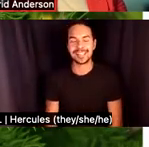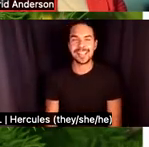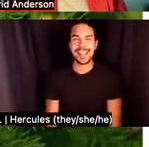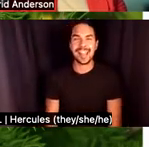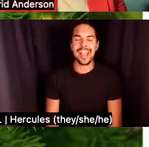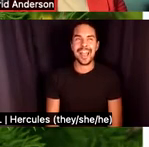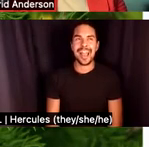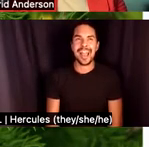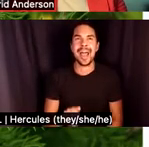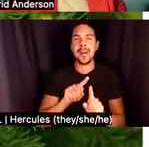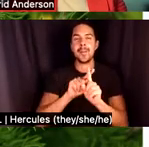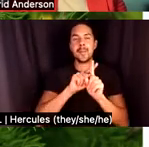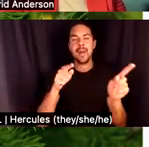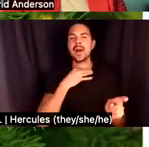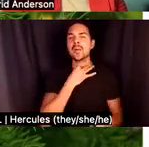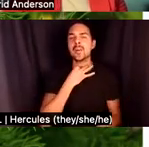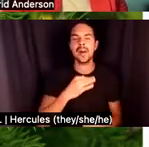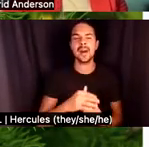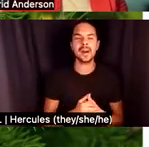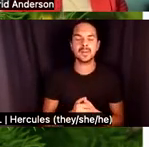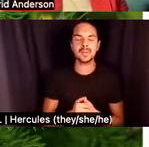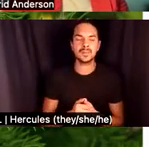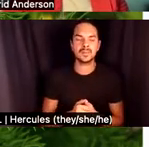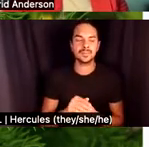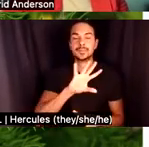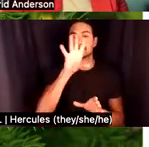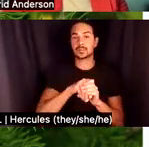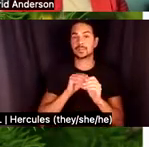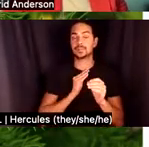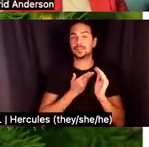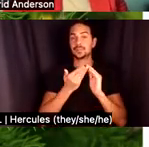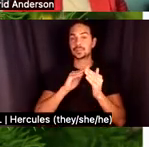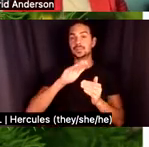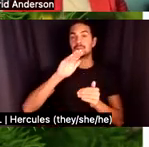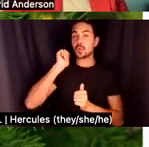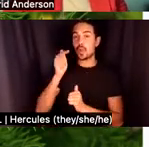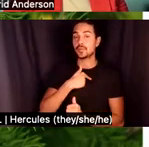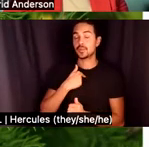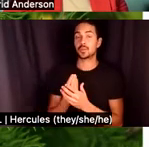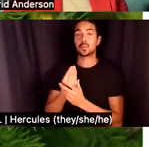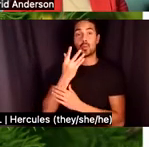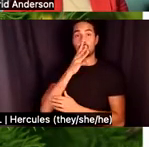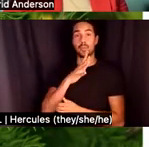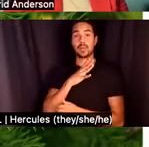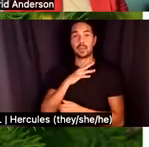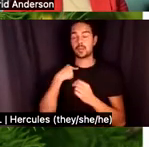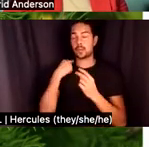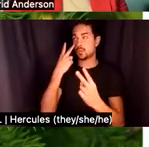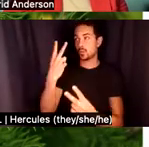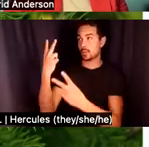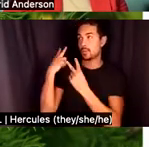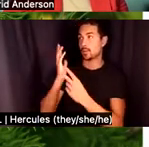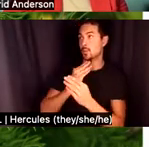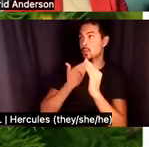communities do we learn about sexual violence? We are all grown women at this point, but looking back within our communities, within